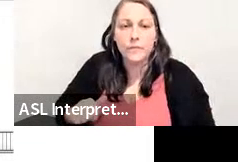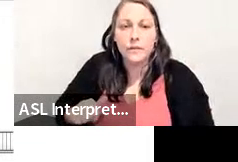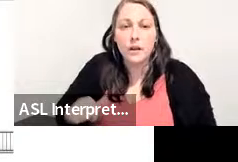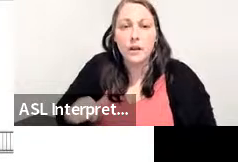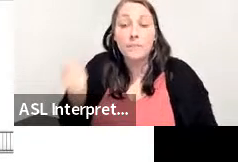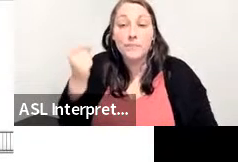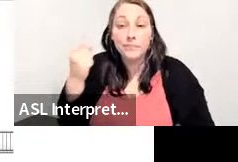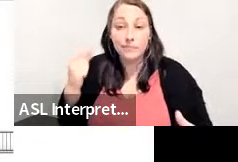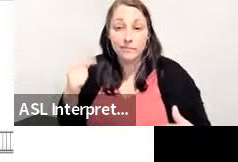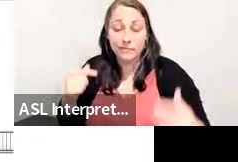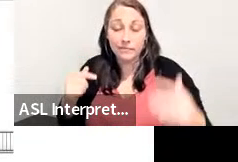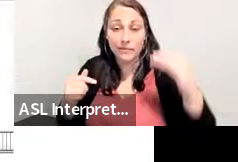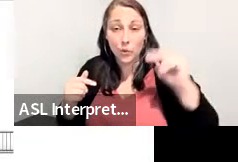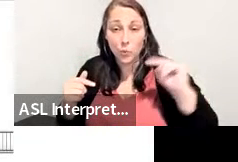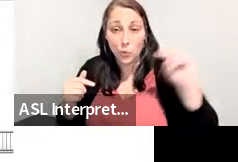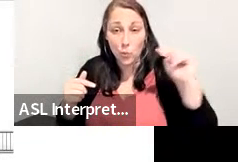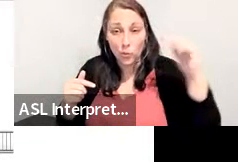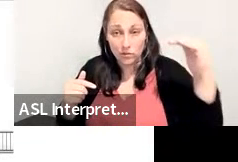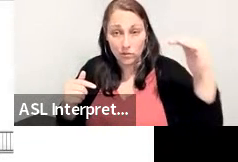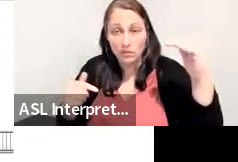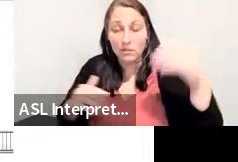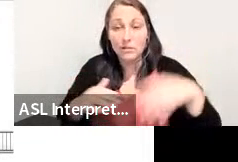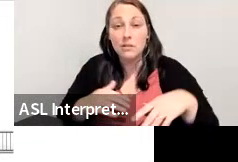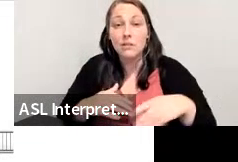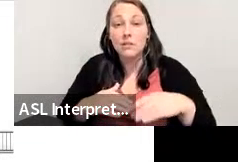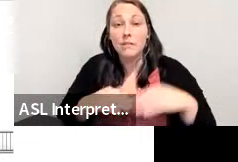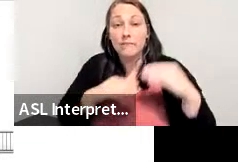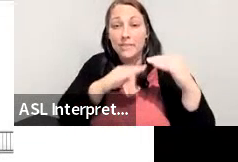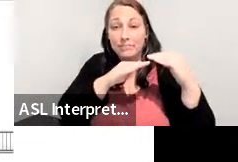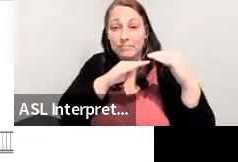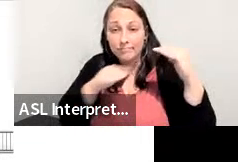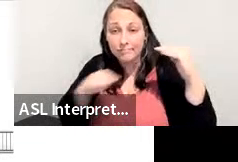hill, many of the sites below us have sort of